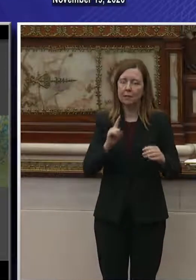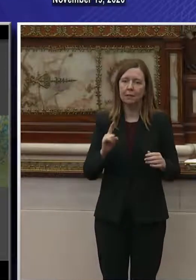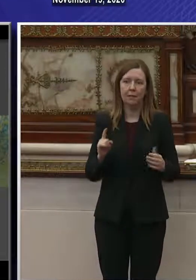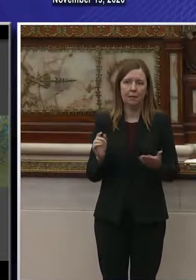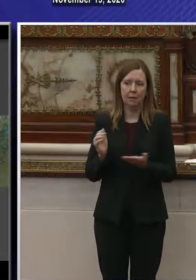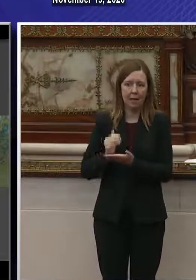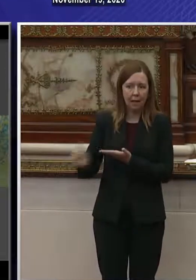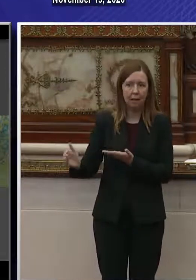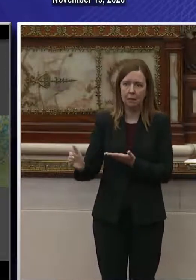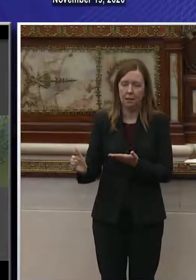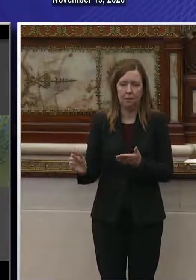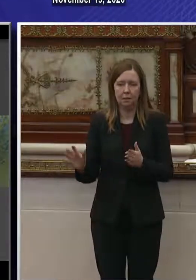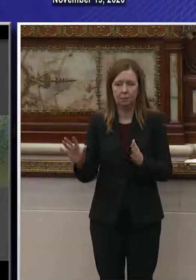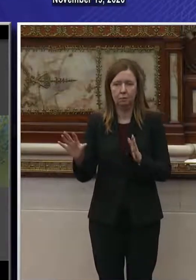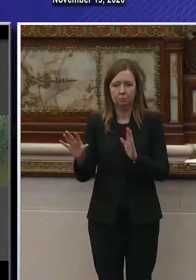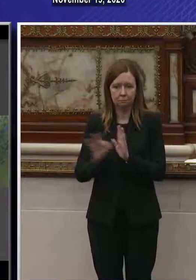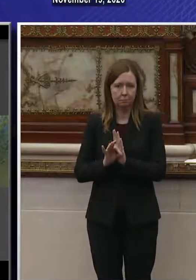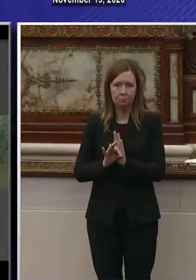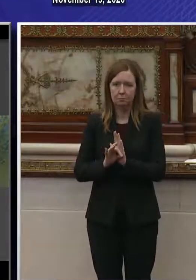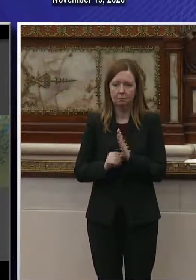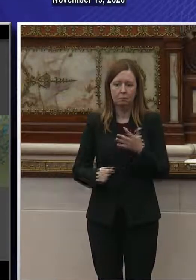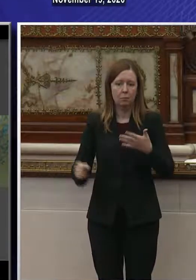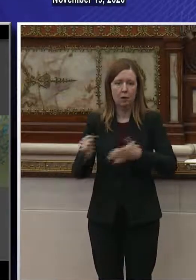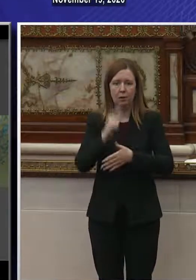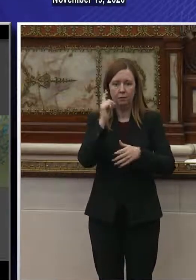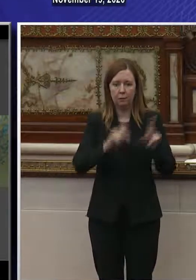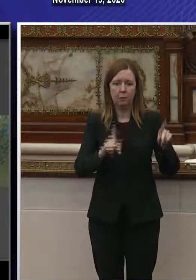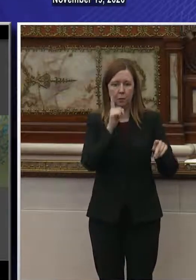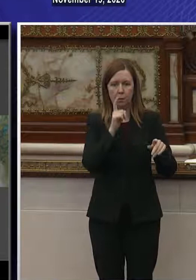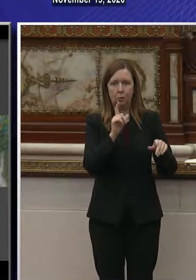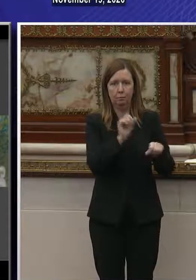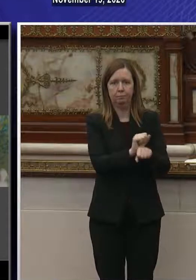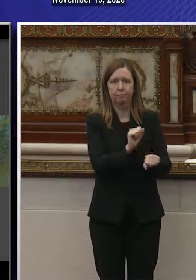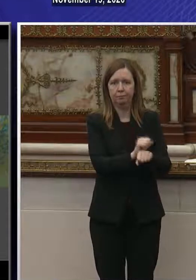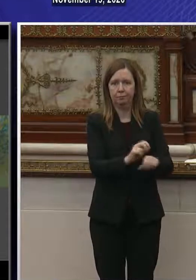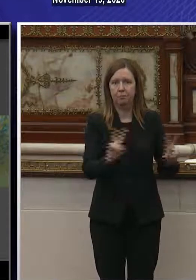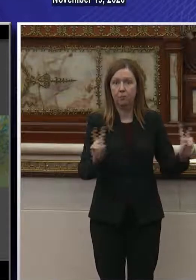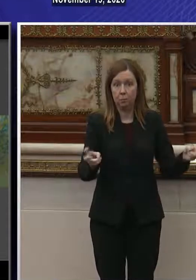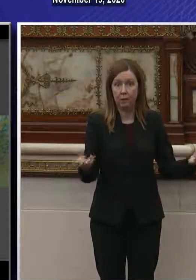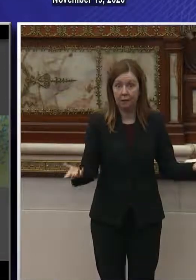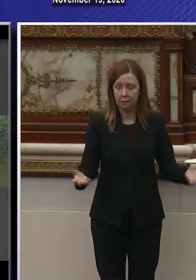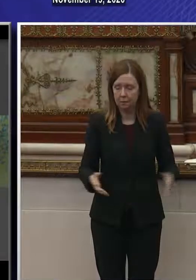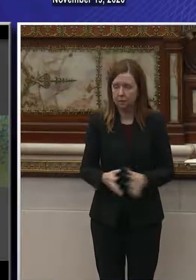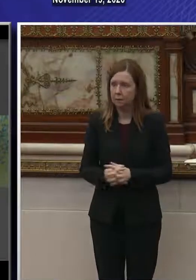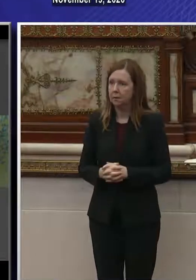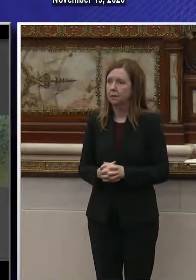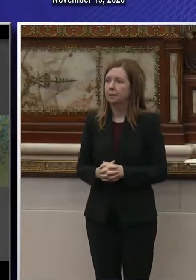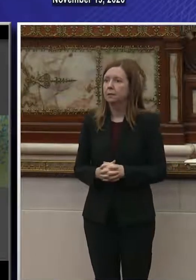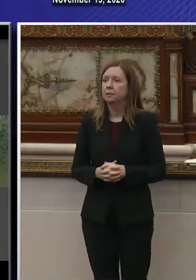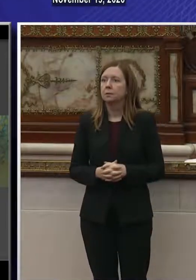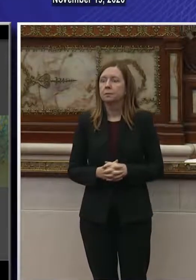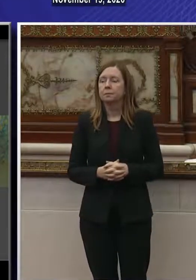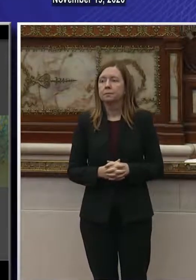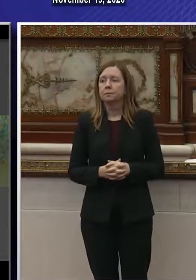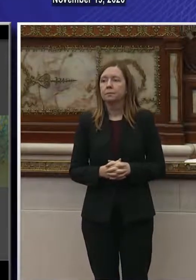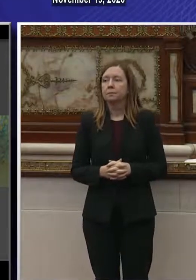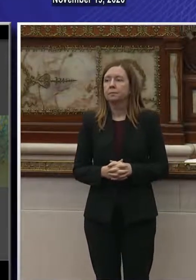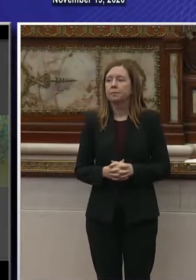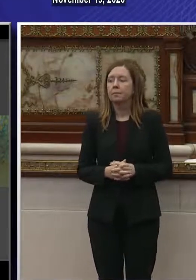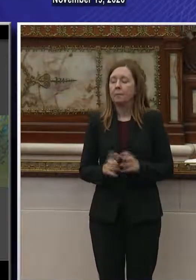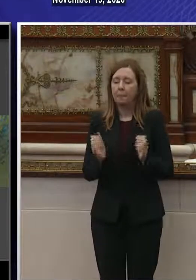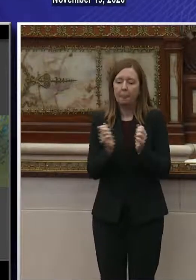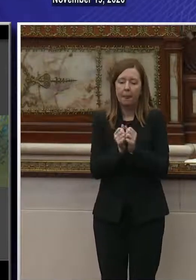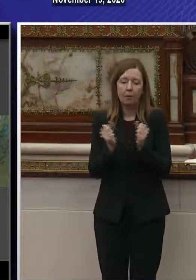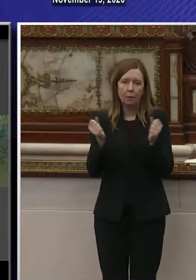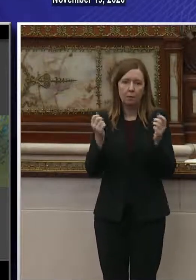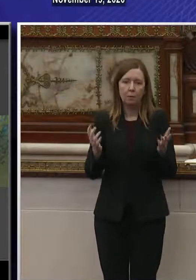alienating to identify priorities as people who are quote unquote working. And with so